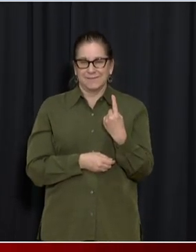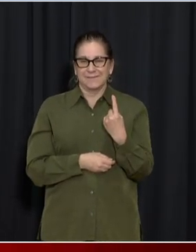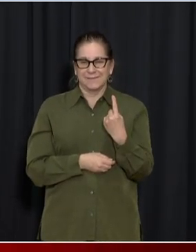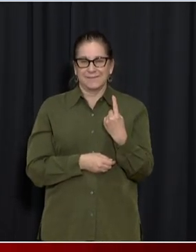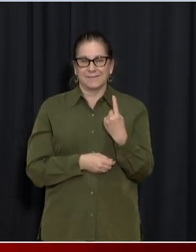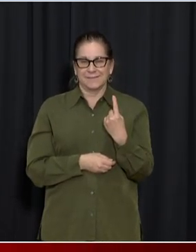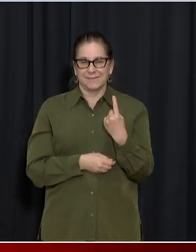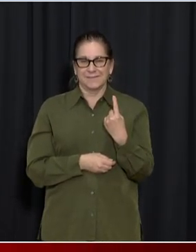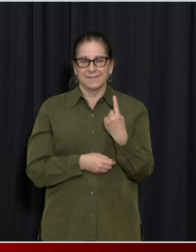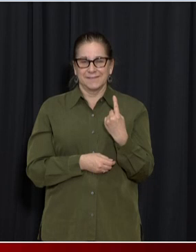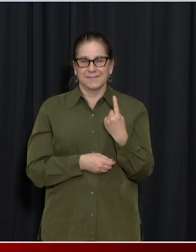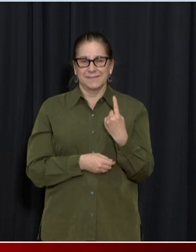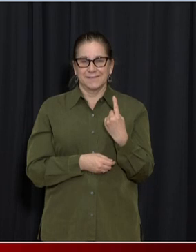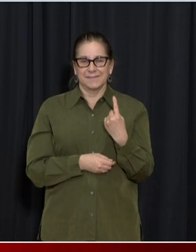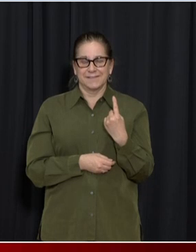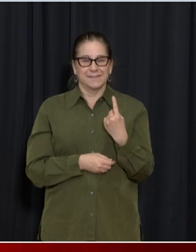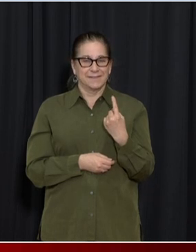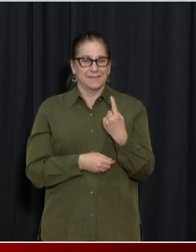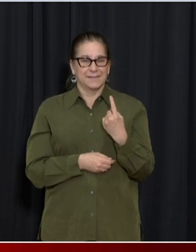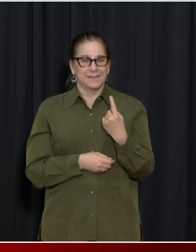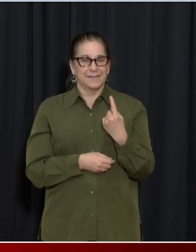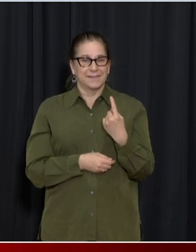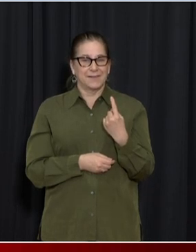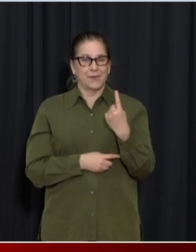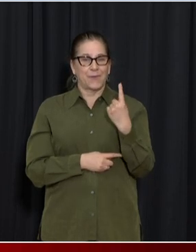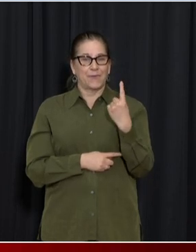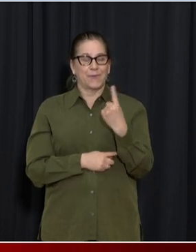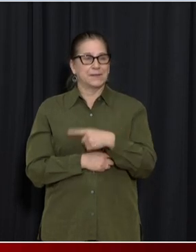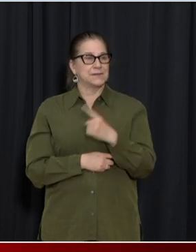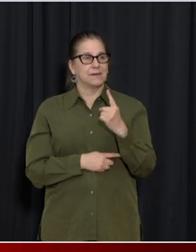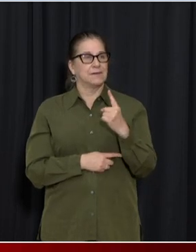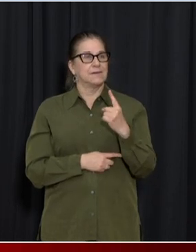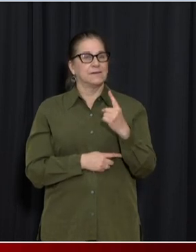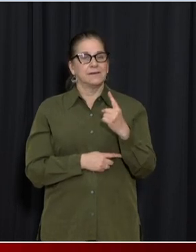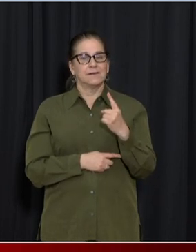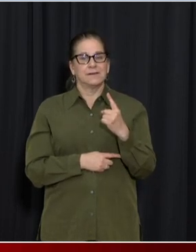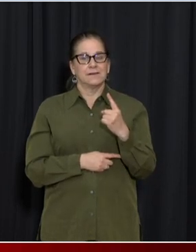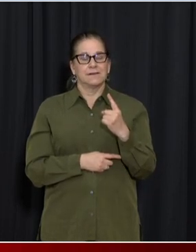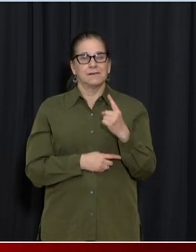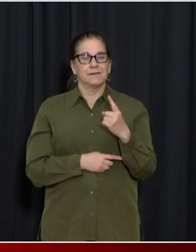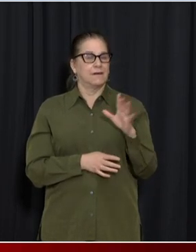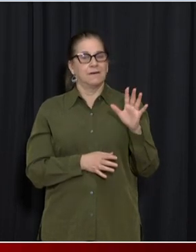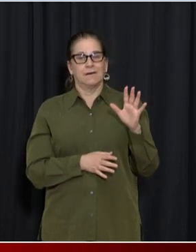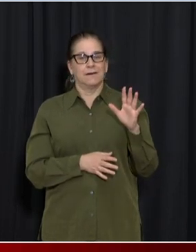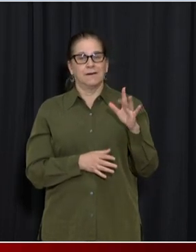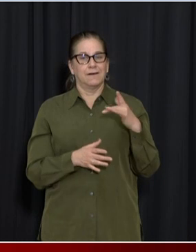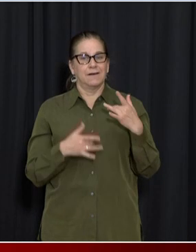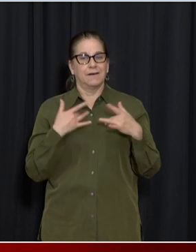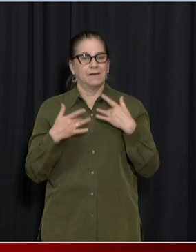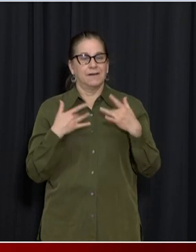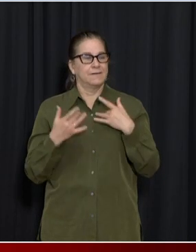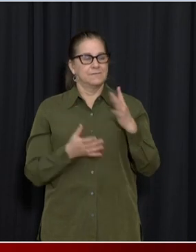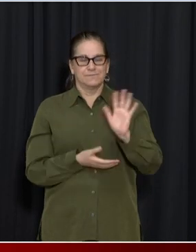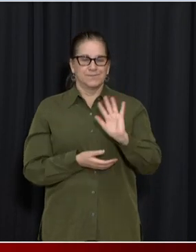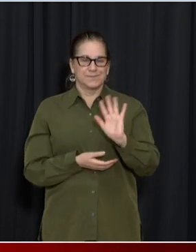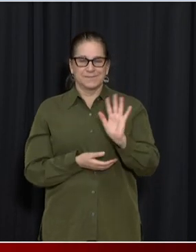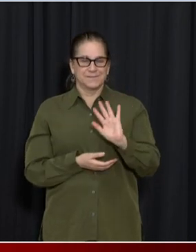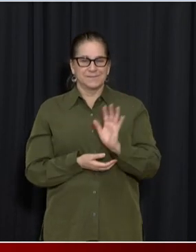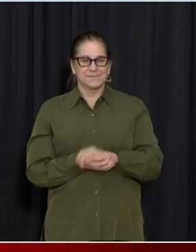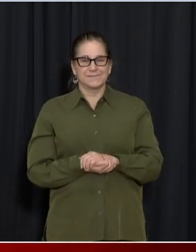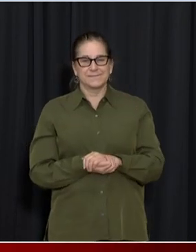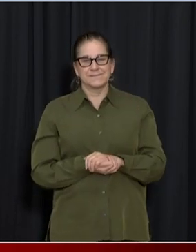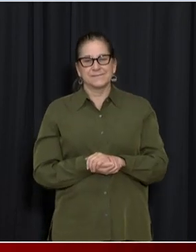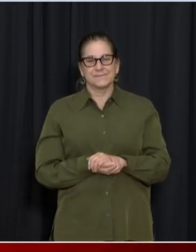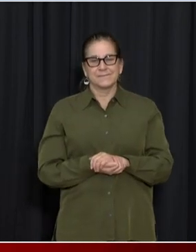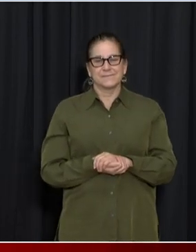and down because we allow for a standard deviation of a rolling average. It's something that we calculate with